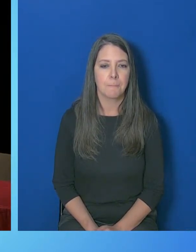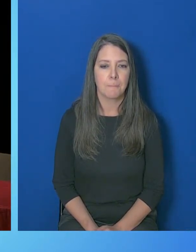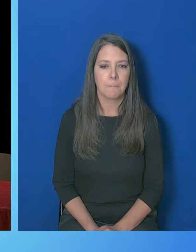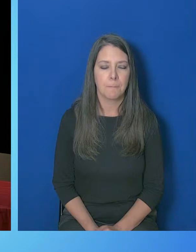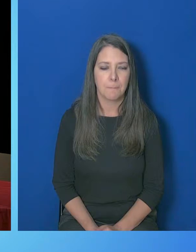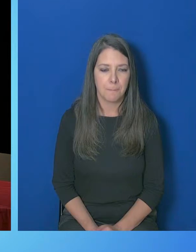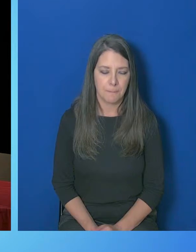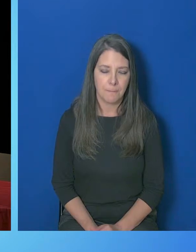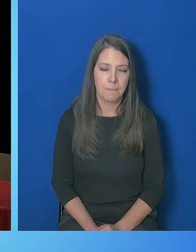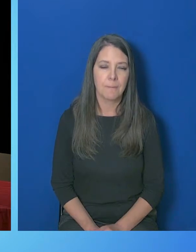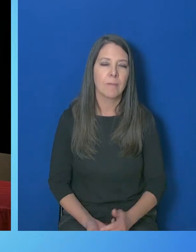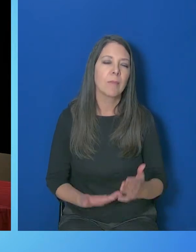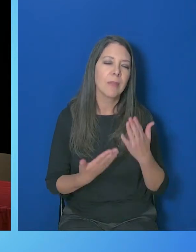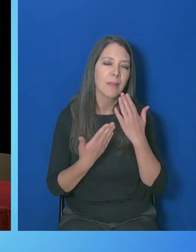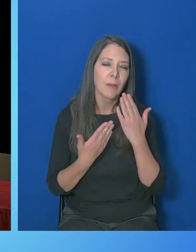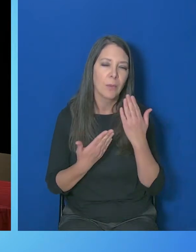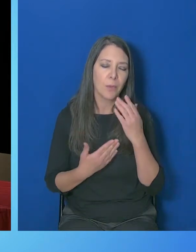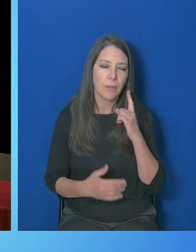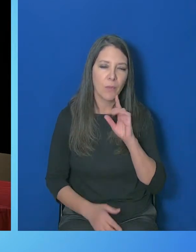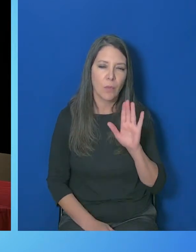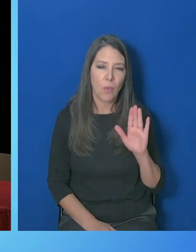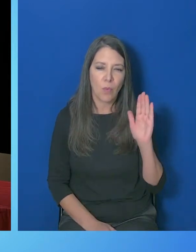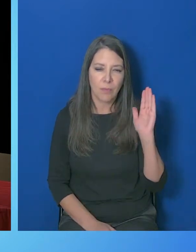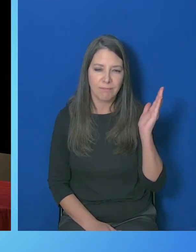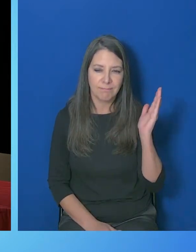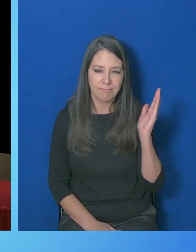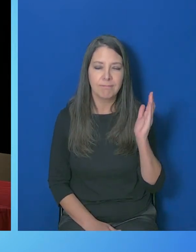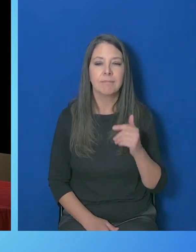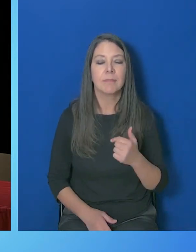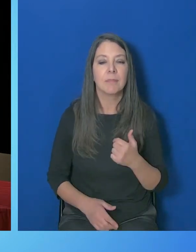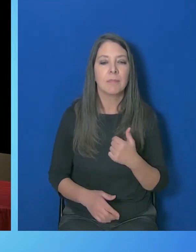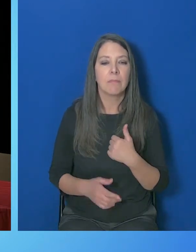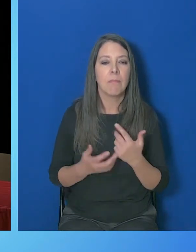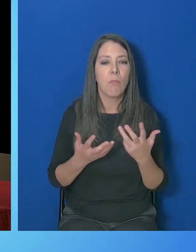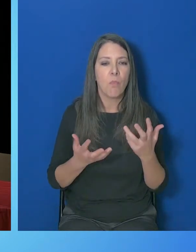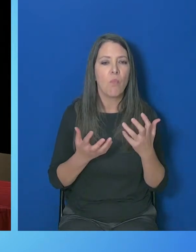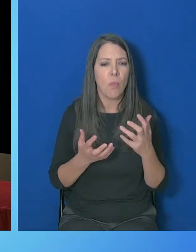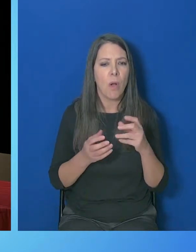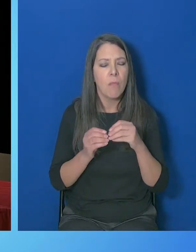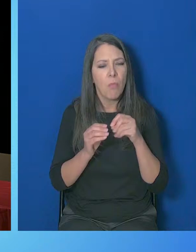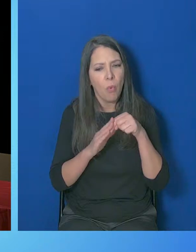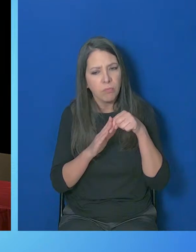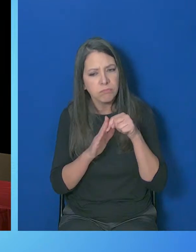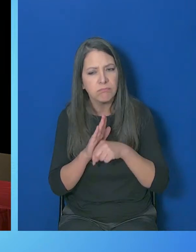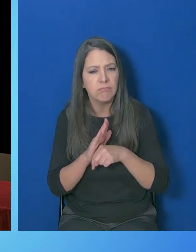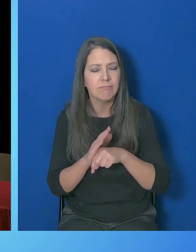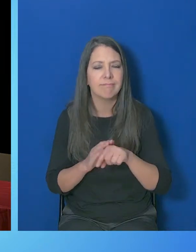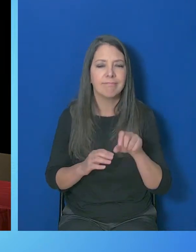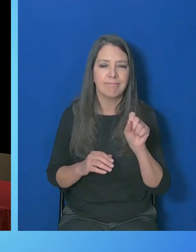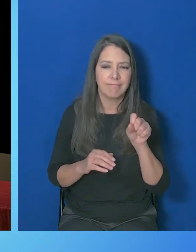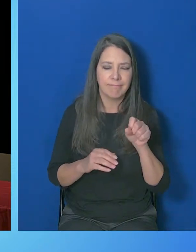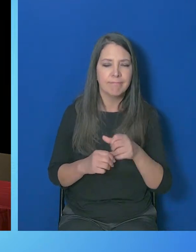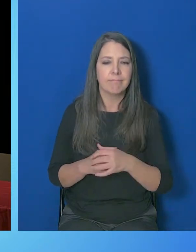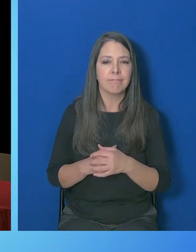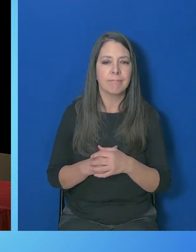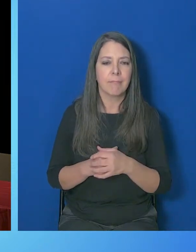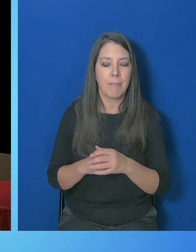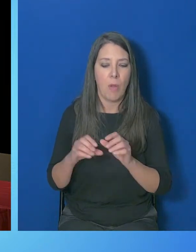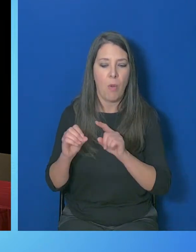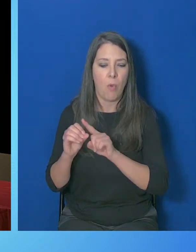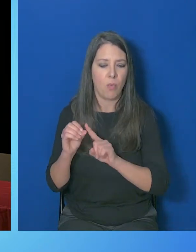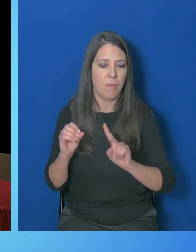Thank you for your presentation. I would love to dive more into that, the birth to